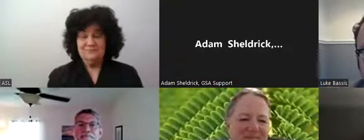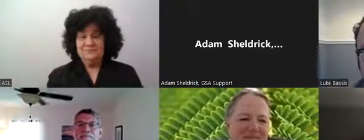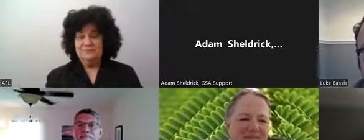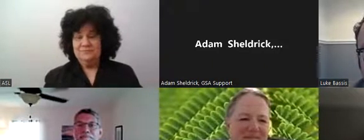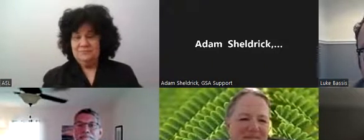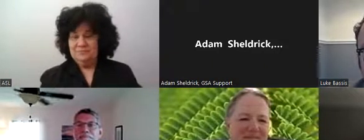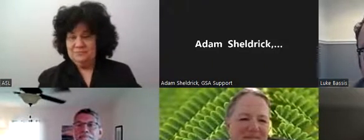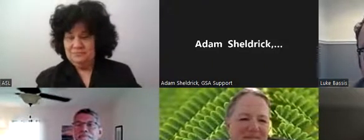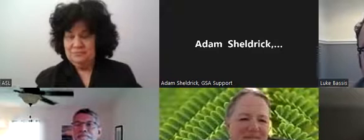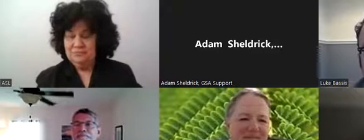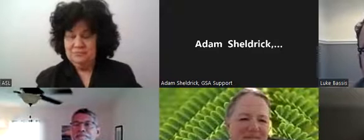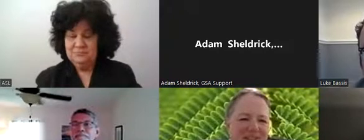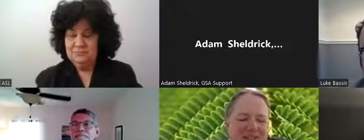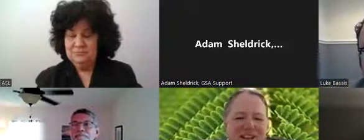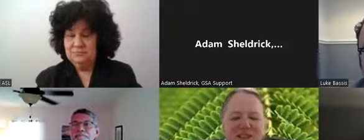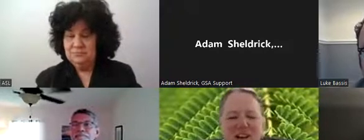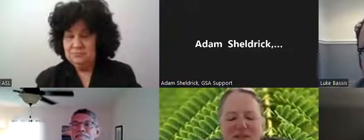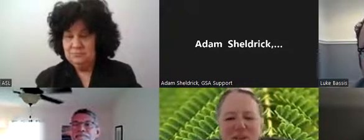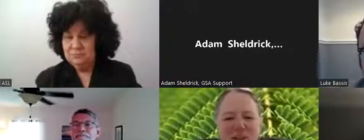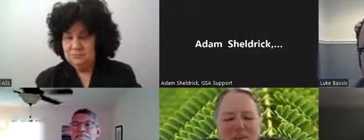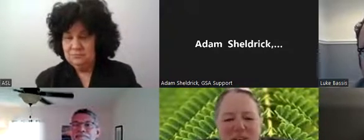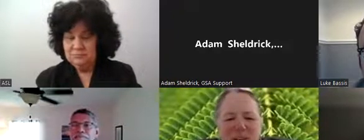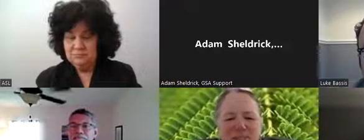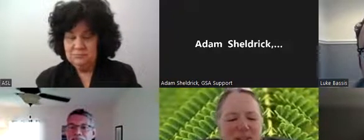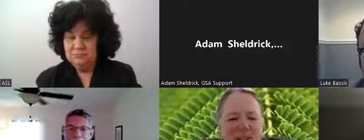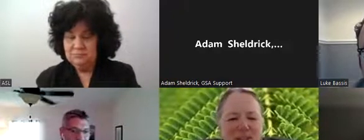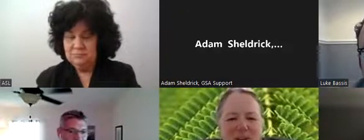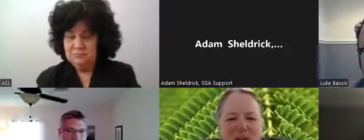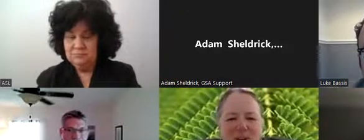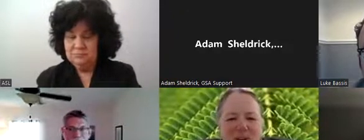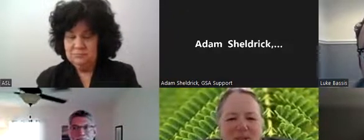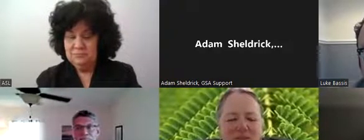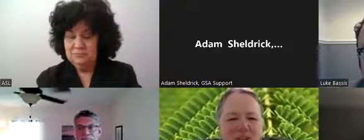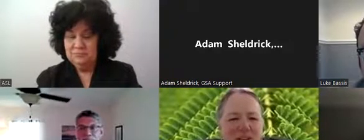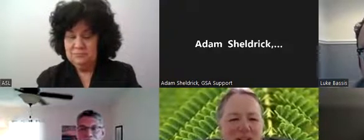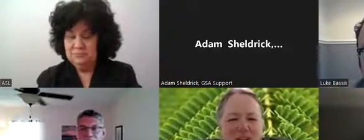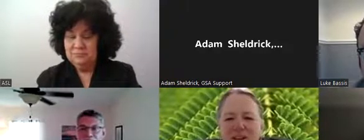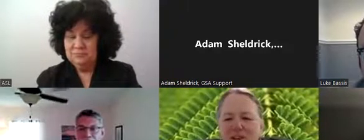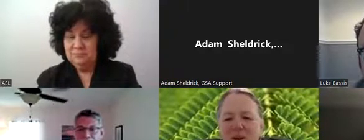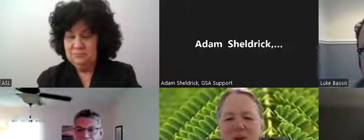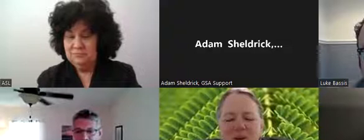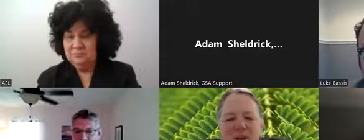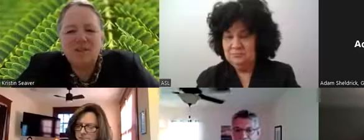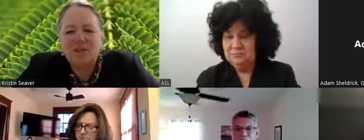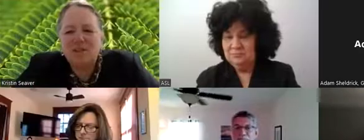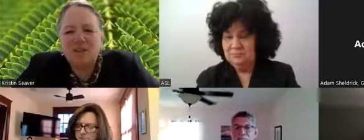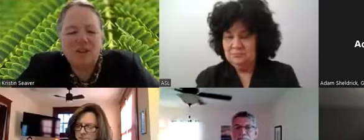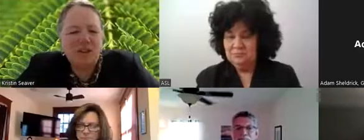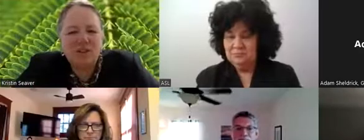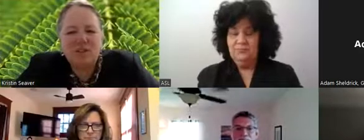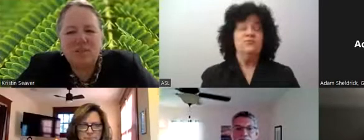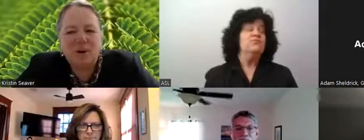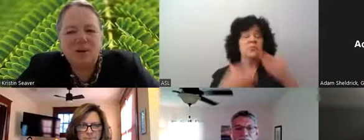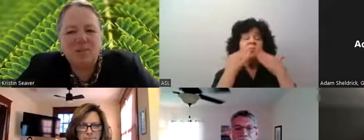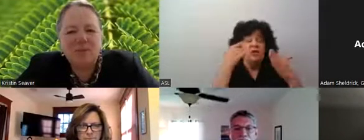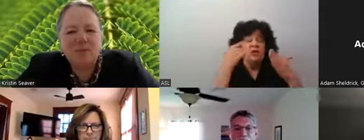industry partnership subcommittee. Great. And good afternoon, everybody. I'm pleased to be here with all of you. Thank you for the opportunity to serve as chair of the